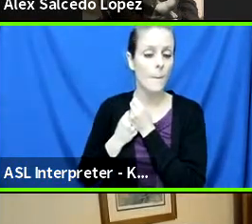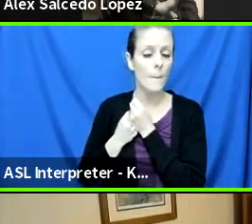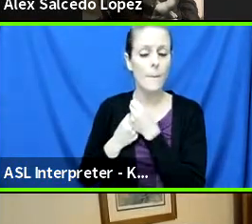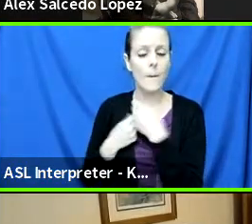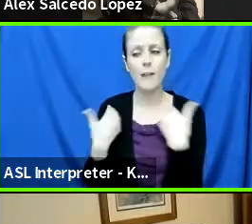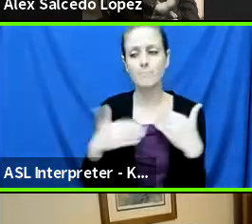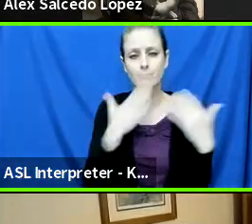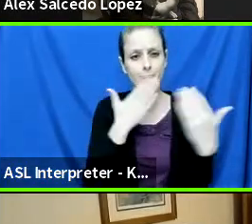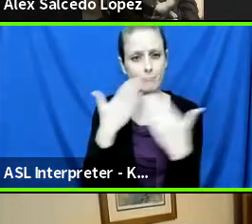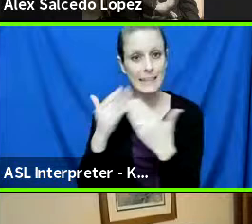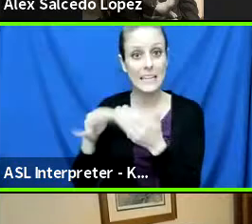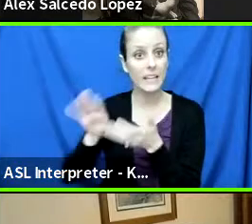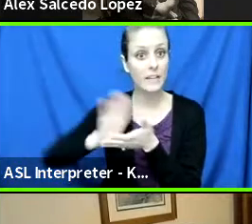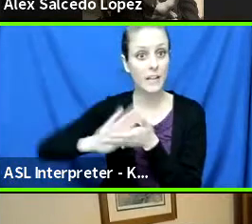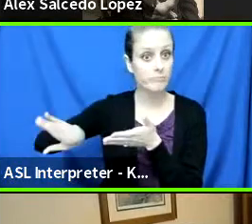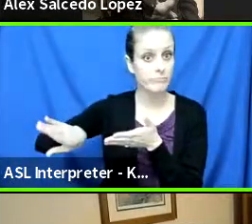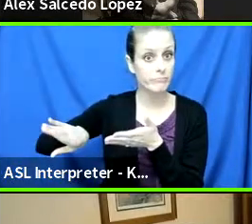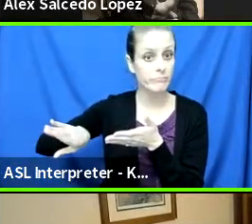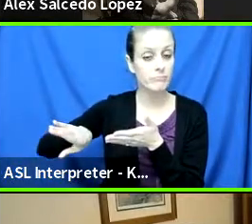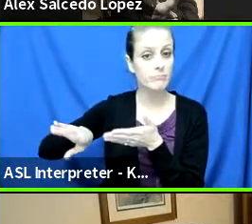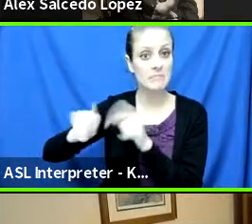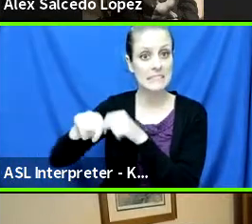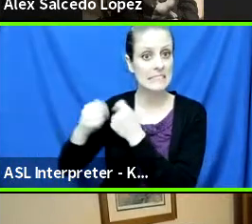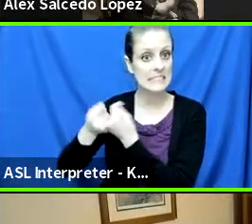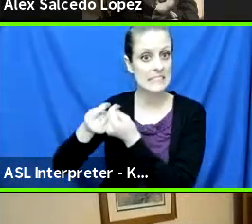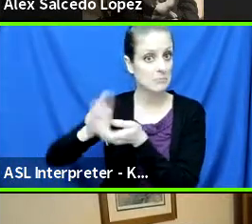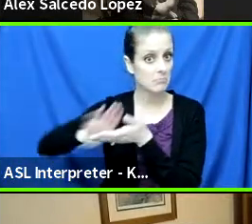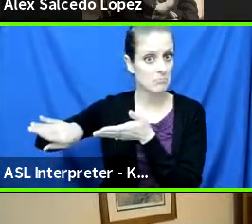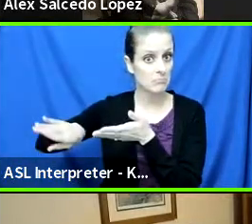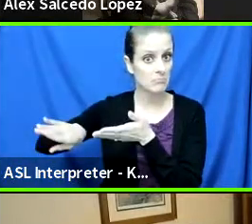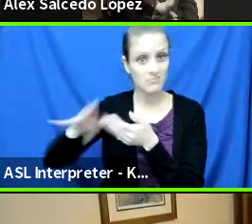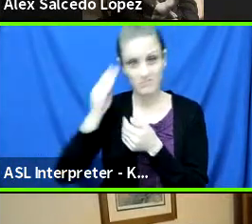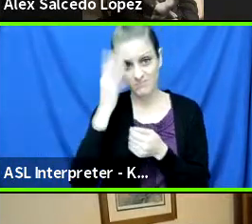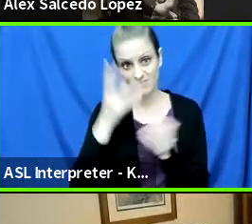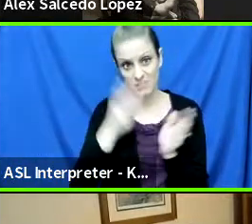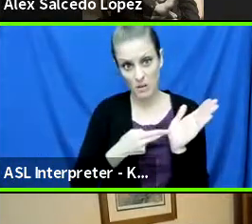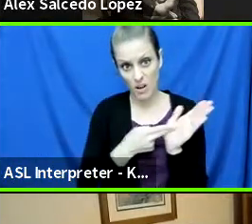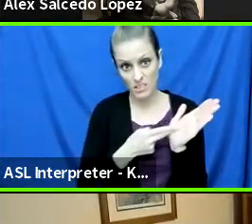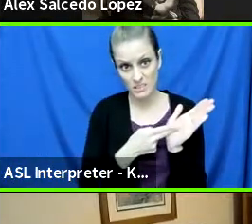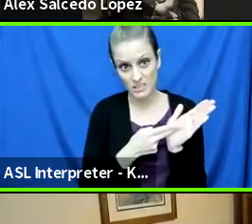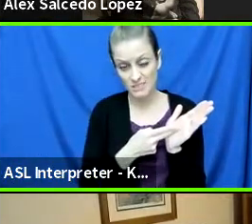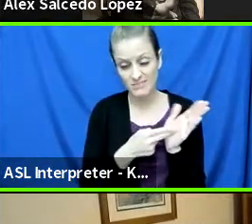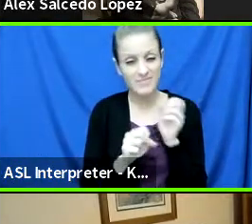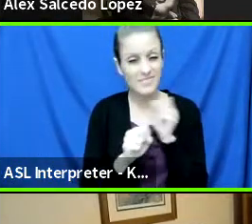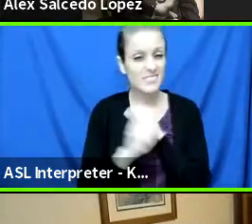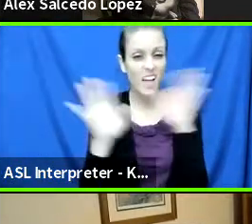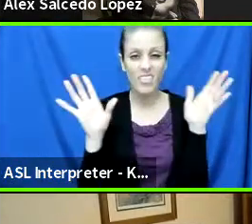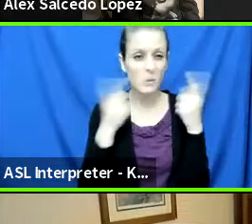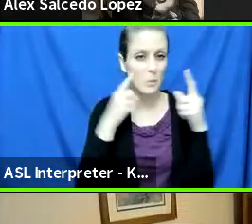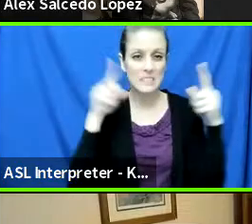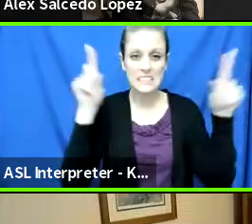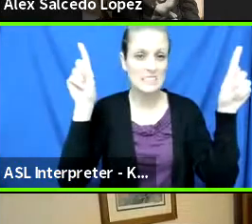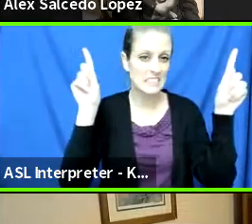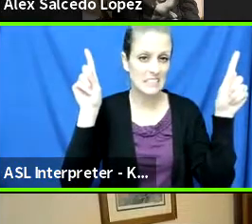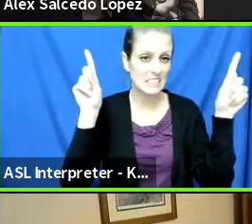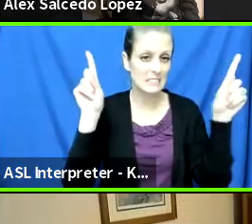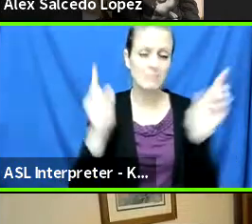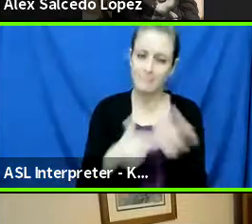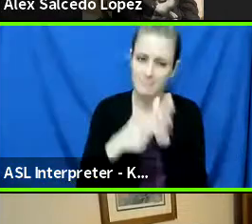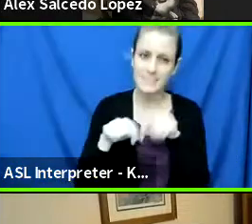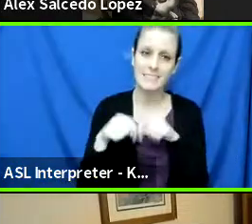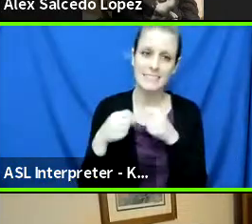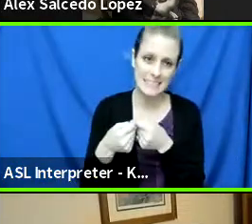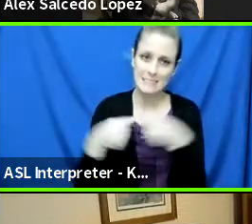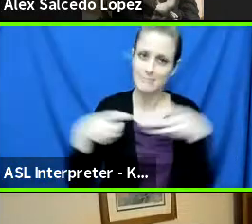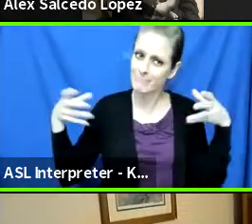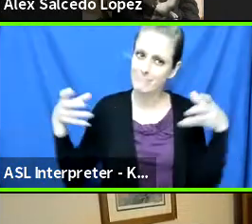because without them, without team, to be honest, nothing can be succeeded without team.